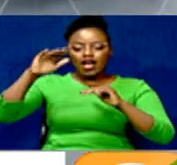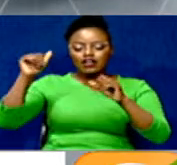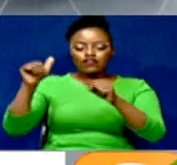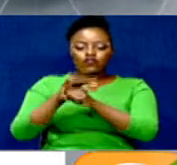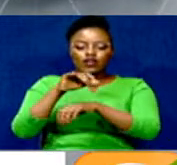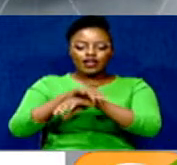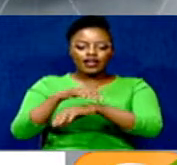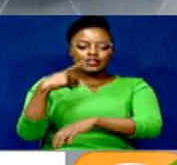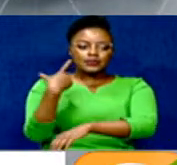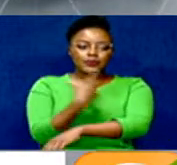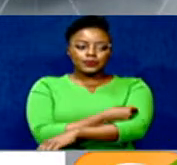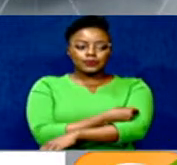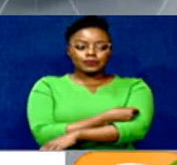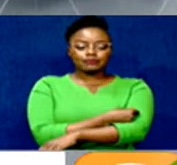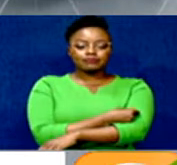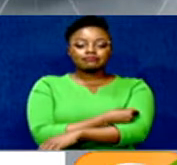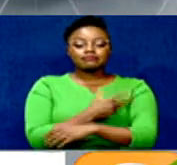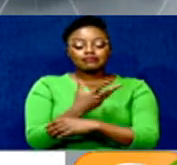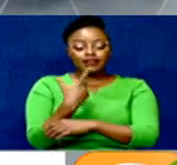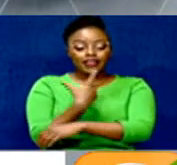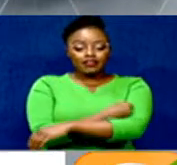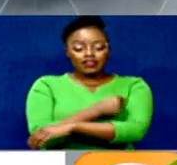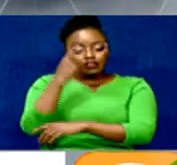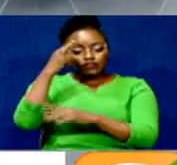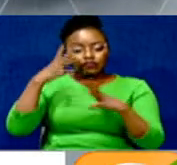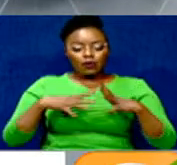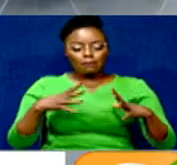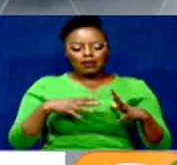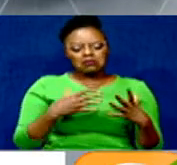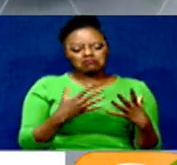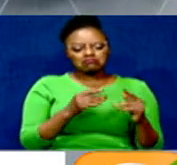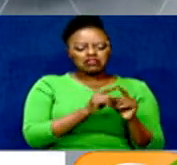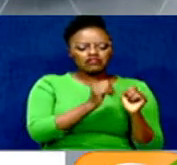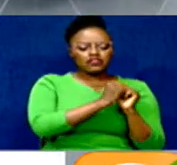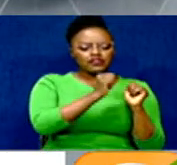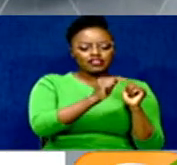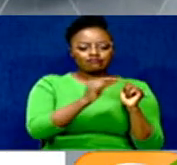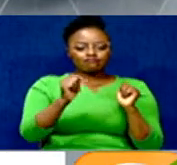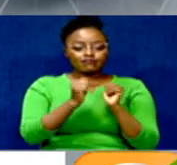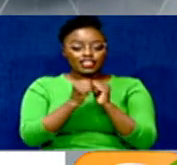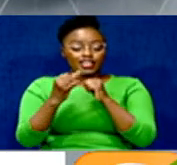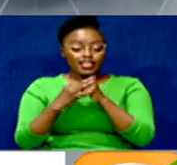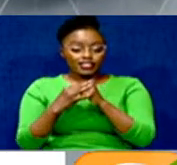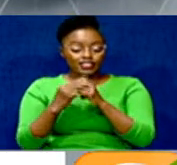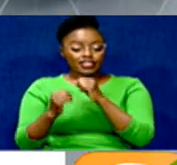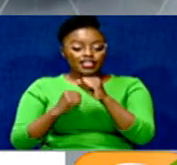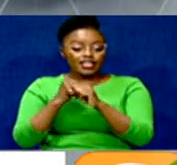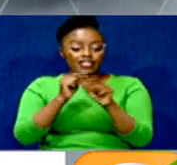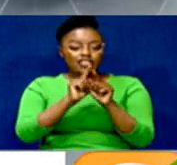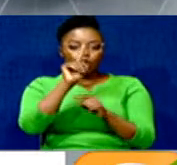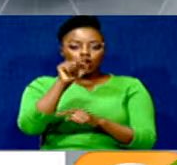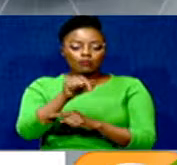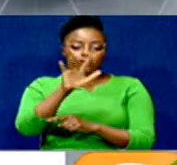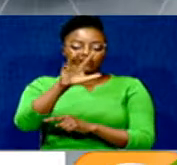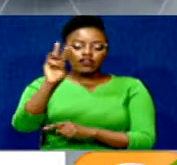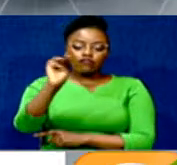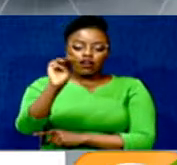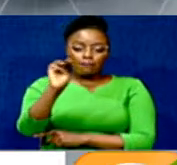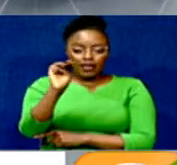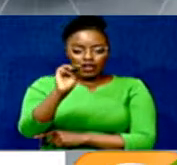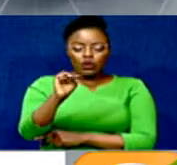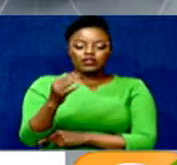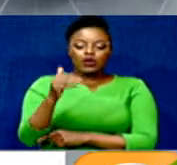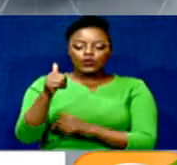fully vaccinated. Vaccinations of persons between 15 and 18 is 1.5 million